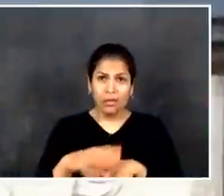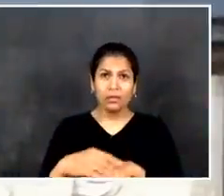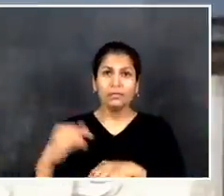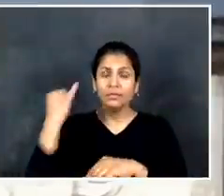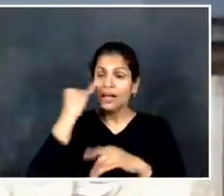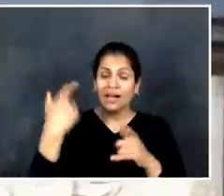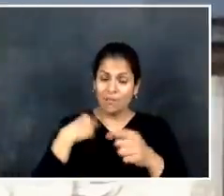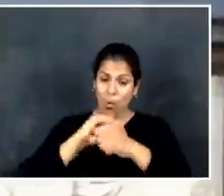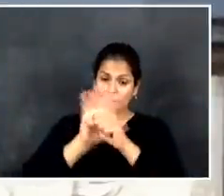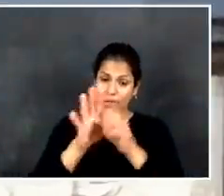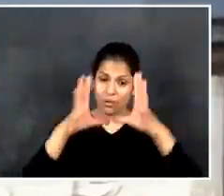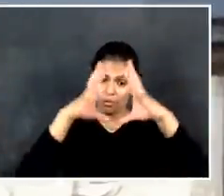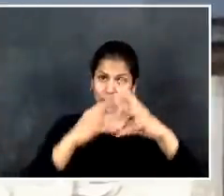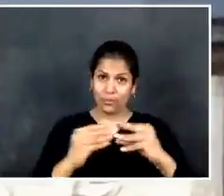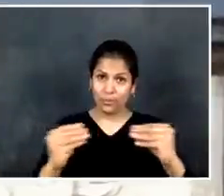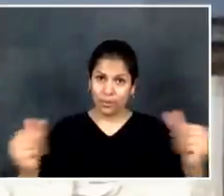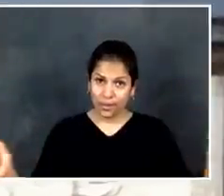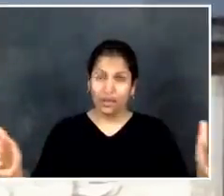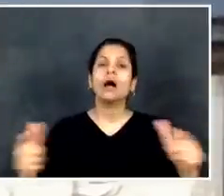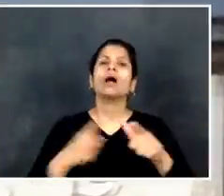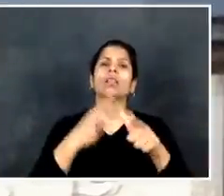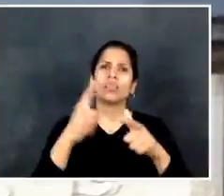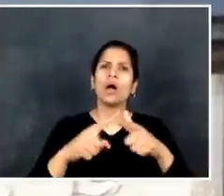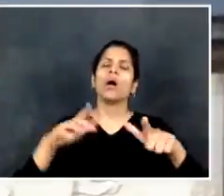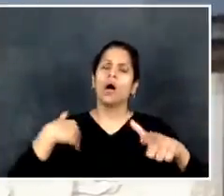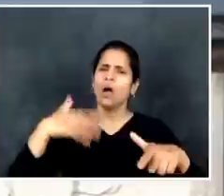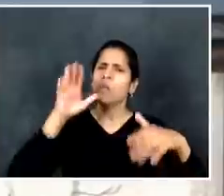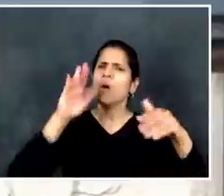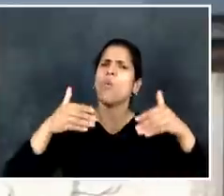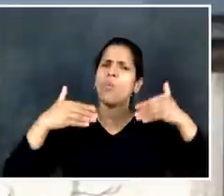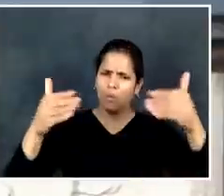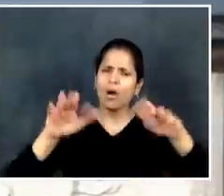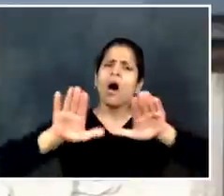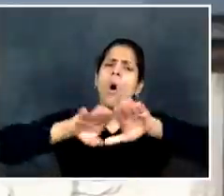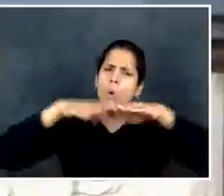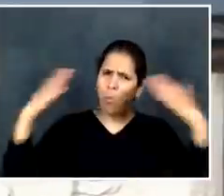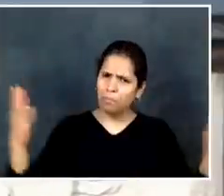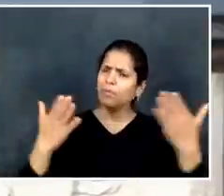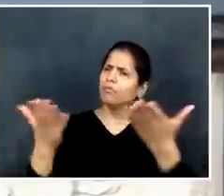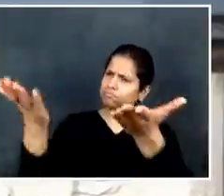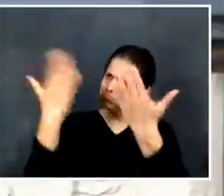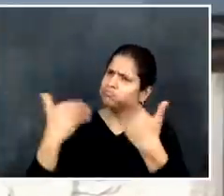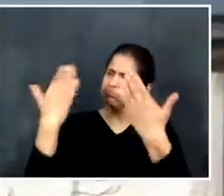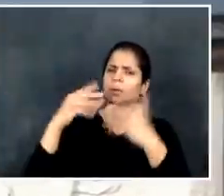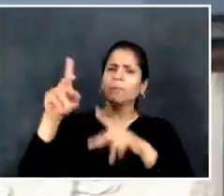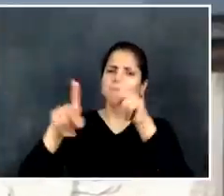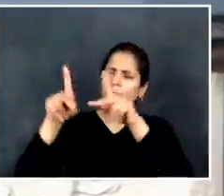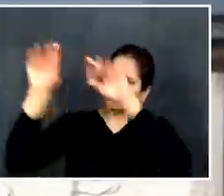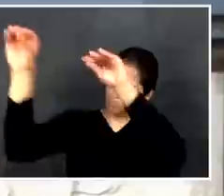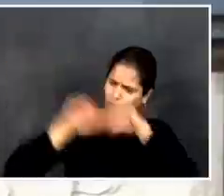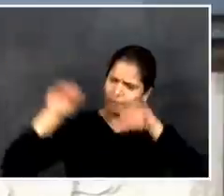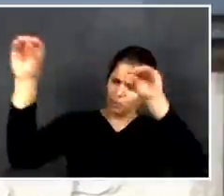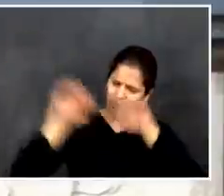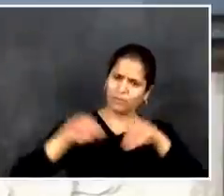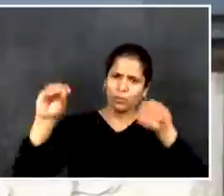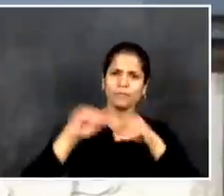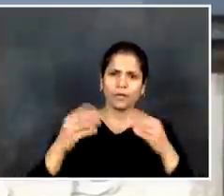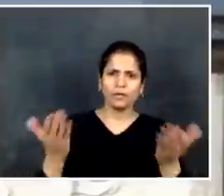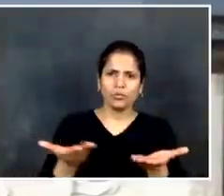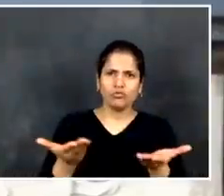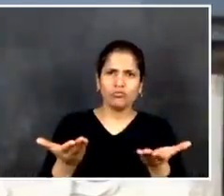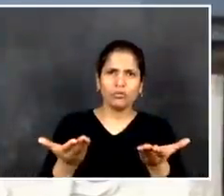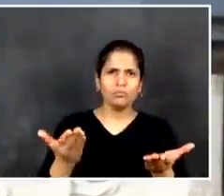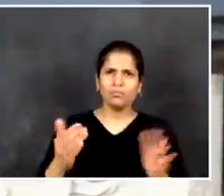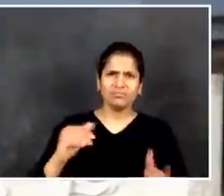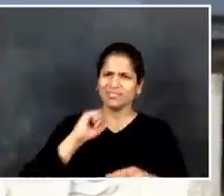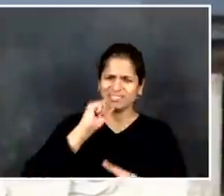open country, that's one thing. I don't think that's what he's talking about. I think he's talking about a political ploy, honestly. Next is